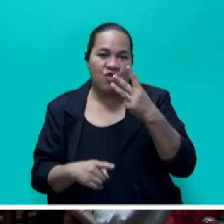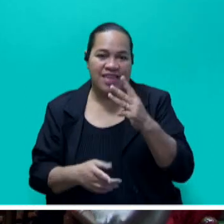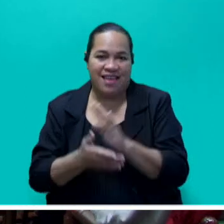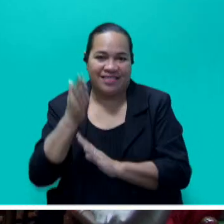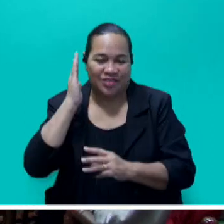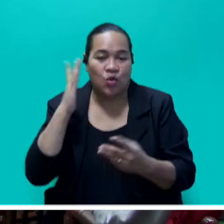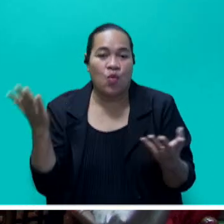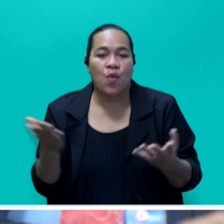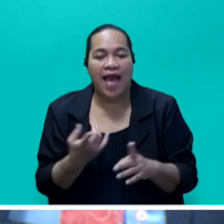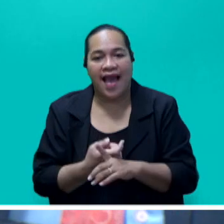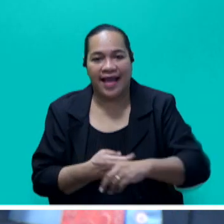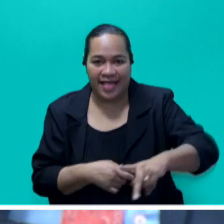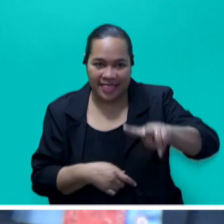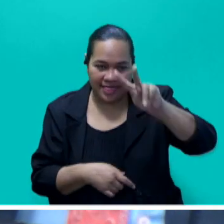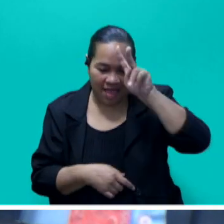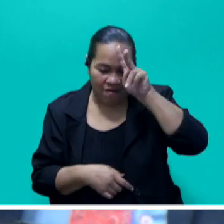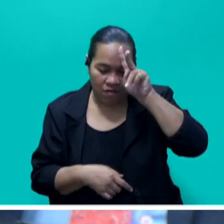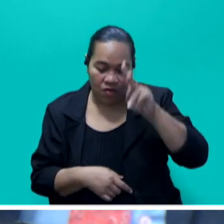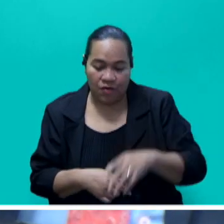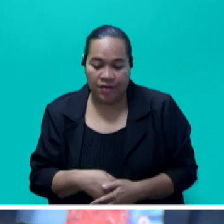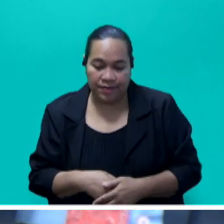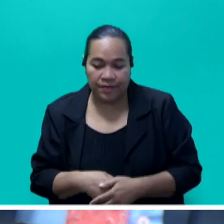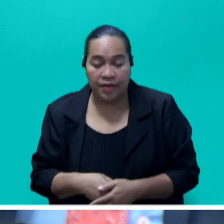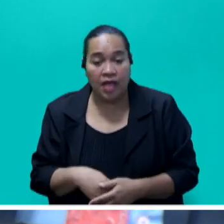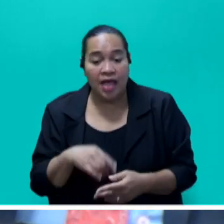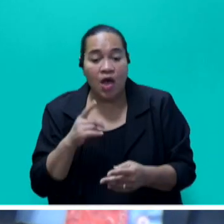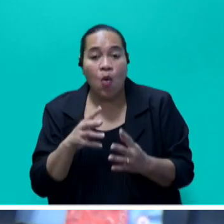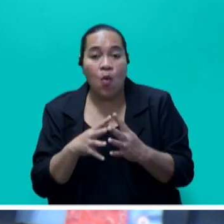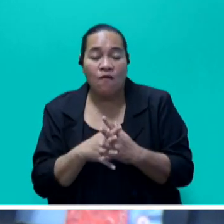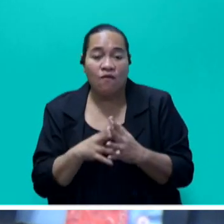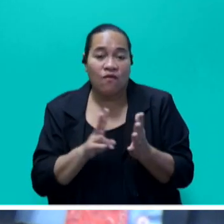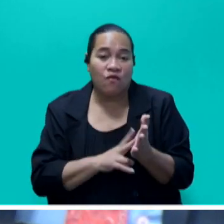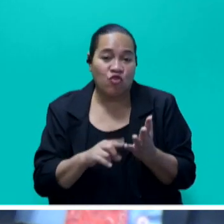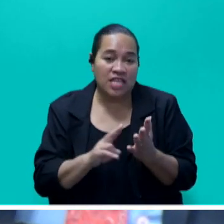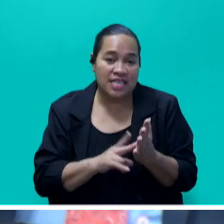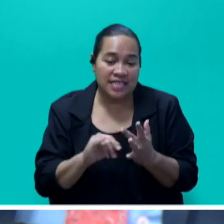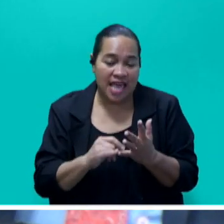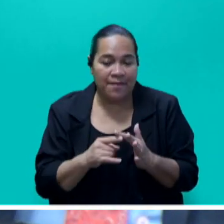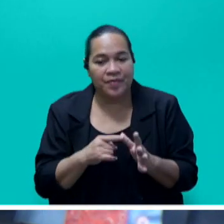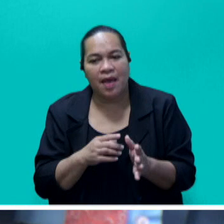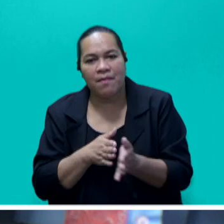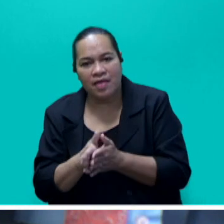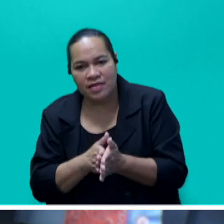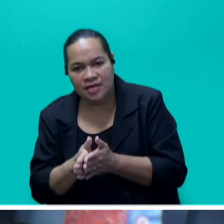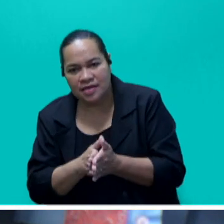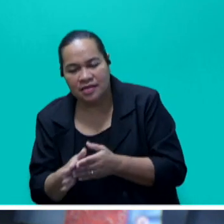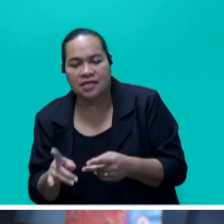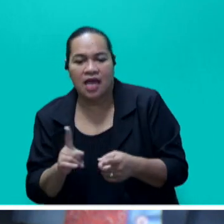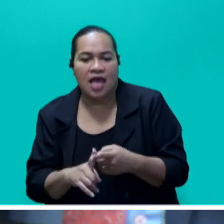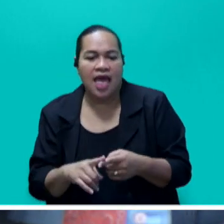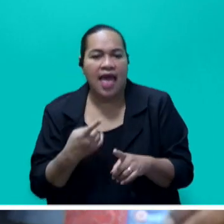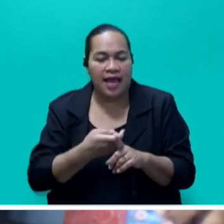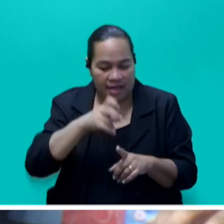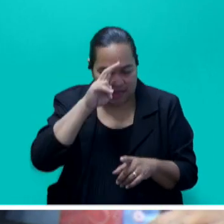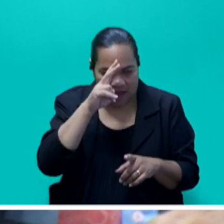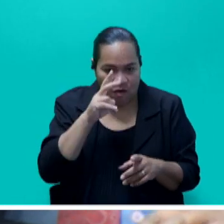schools in Kadavu, and these schools are Bunisea Secondary School, Richmond Methodist High School, and Kadavu Provincial High